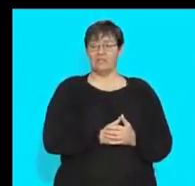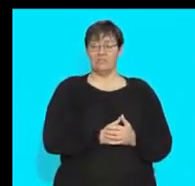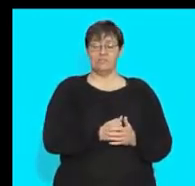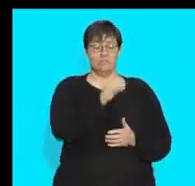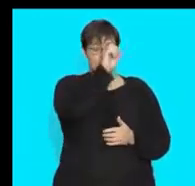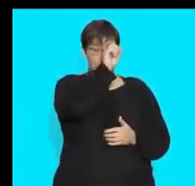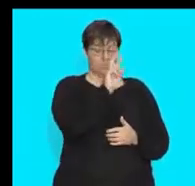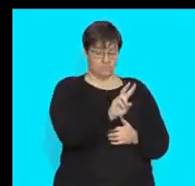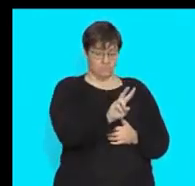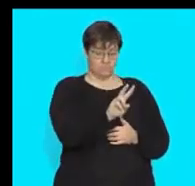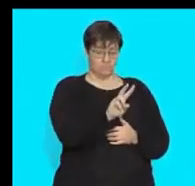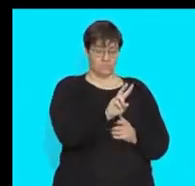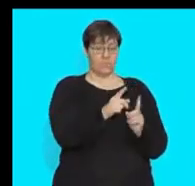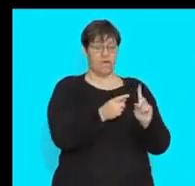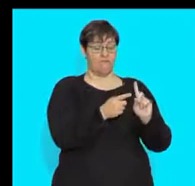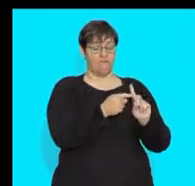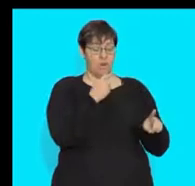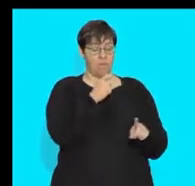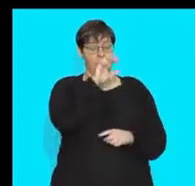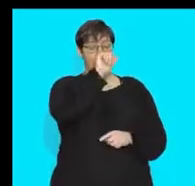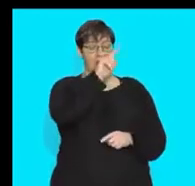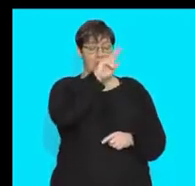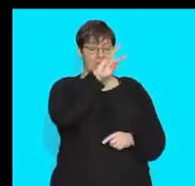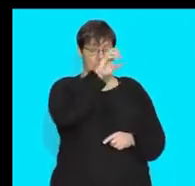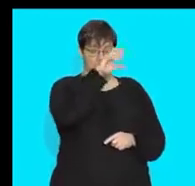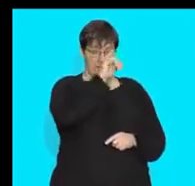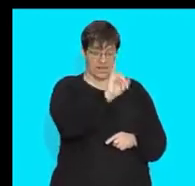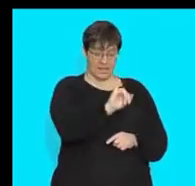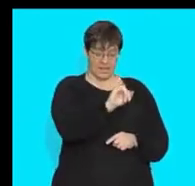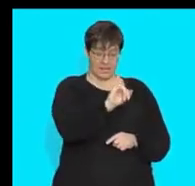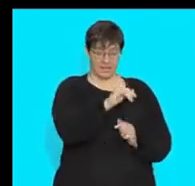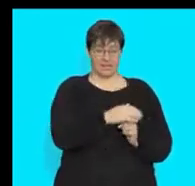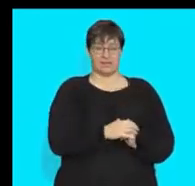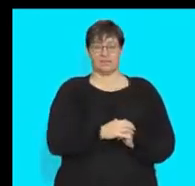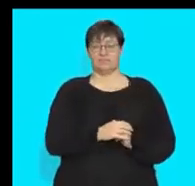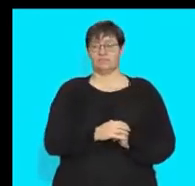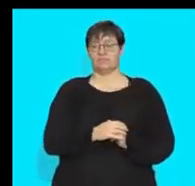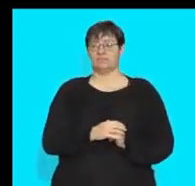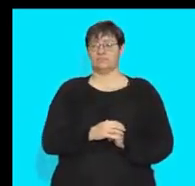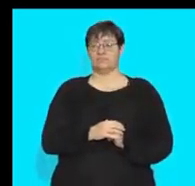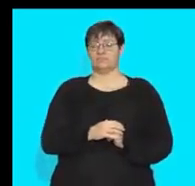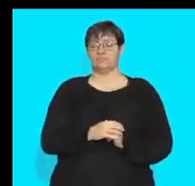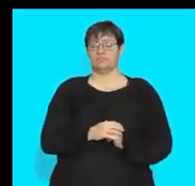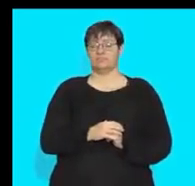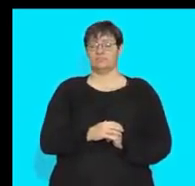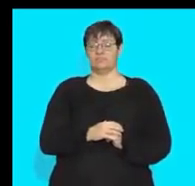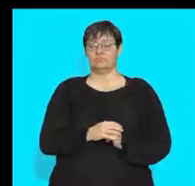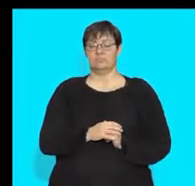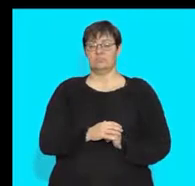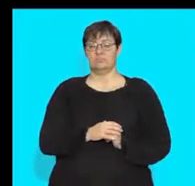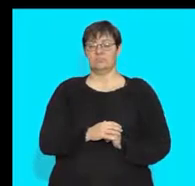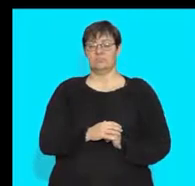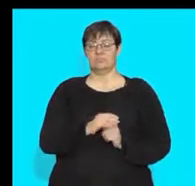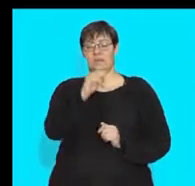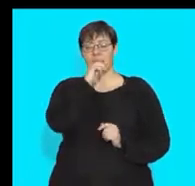air or oxygen moves into the alveoli. That's what we want.